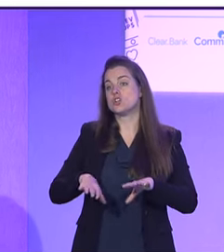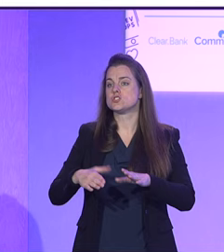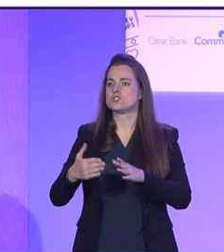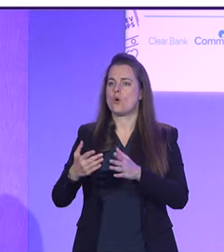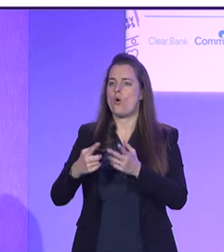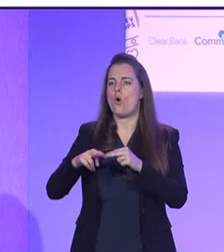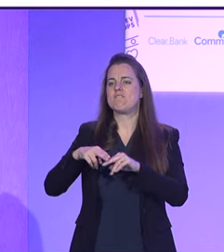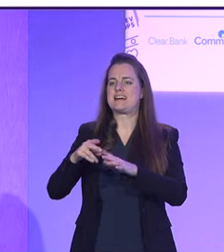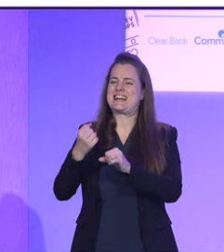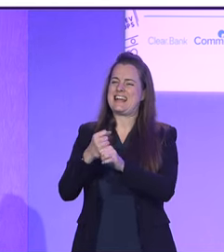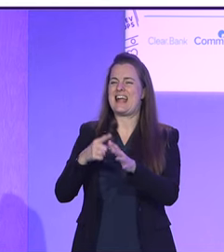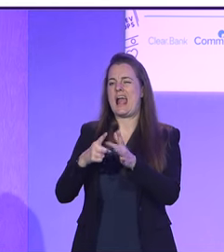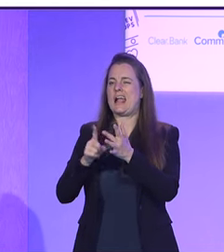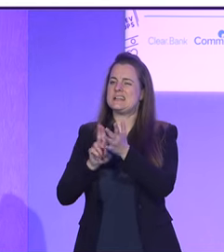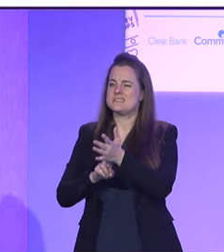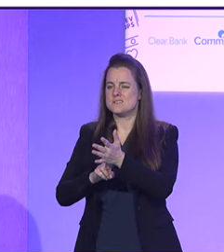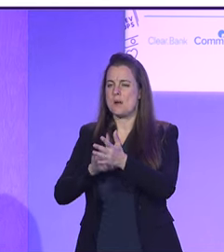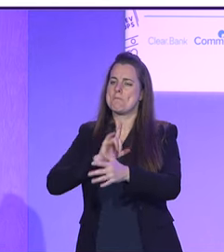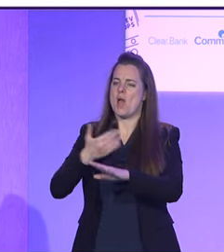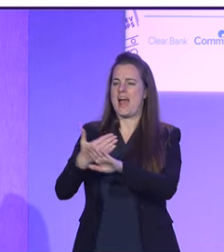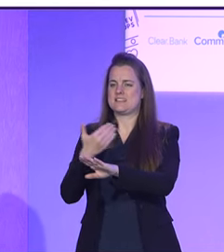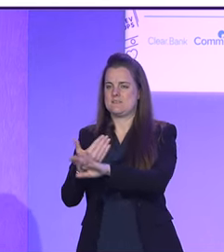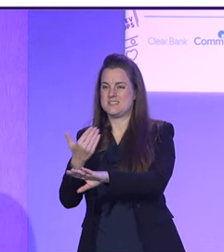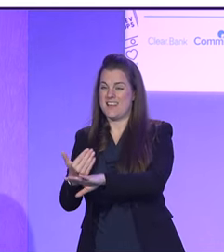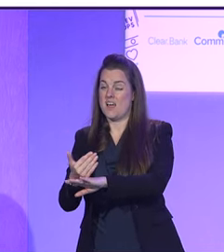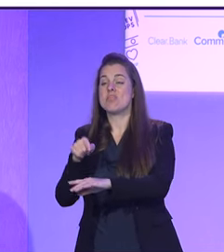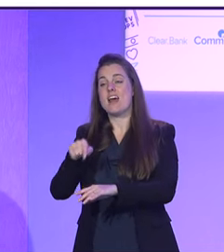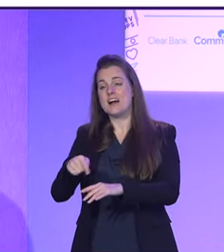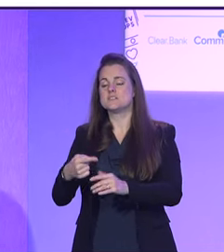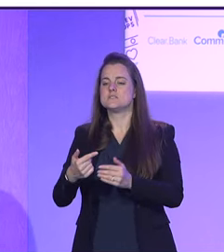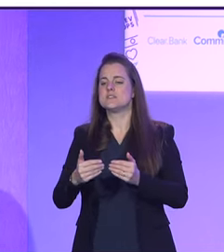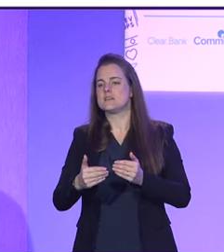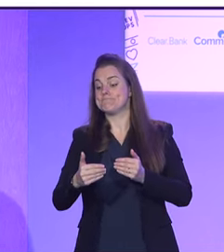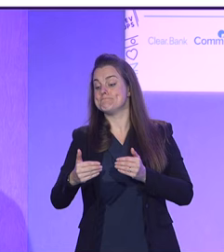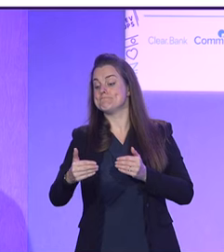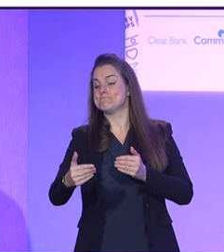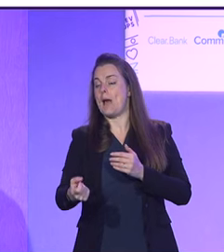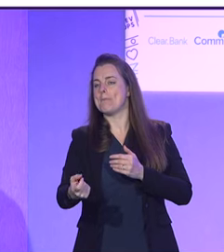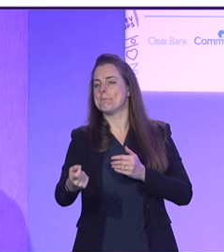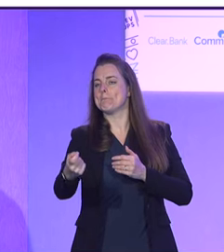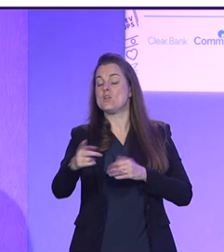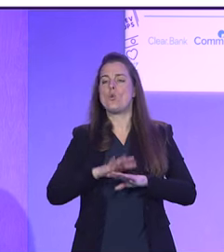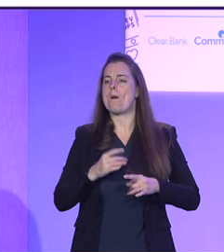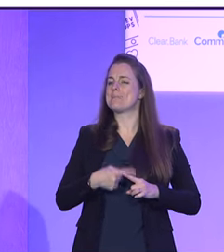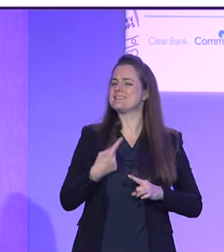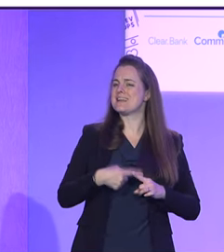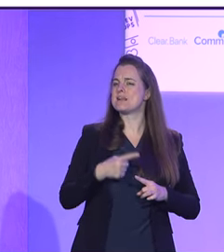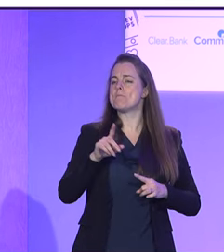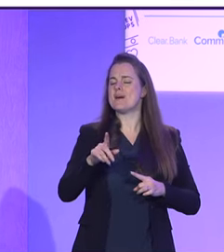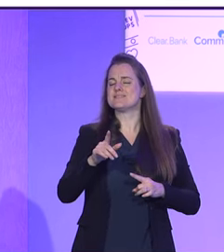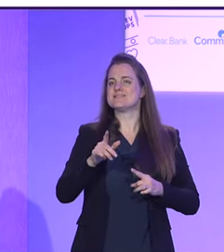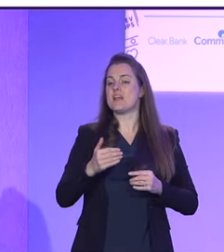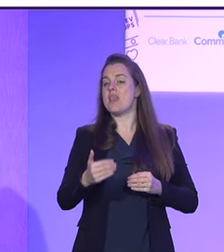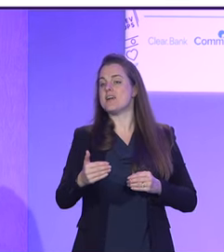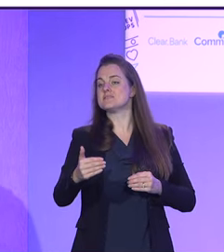there's a delay. It happens slightly after, which is a huge problem because, again, we don't really see the direct